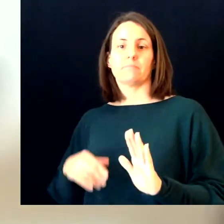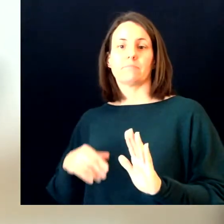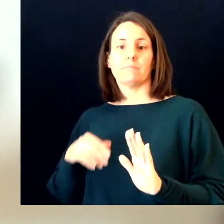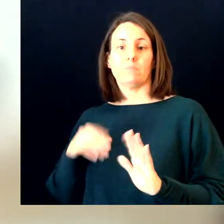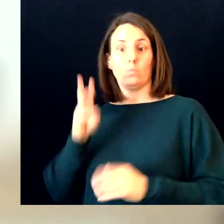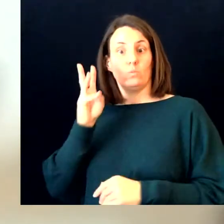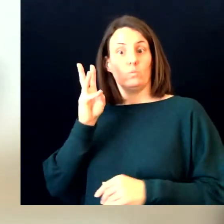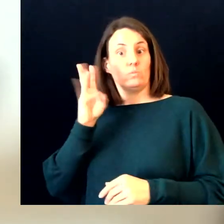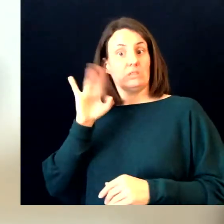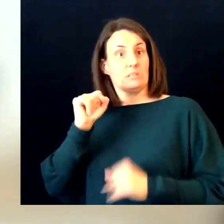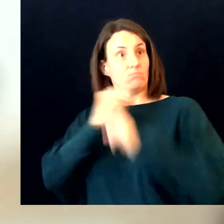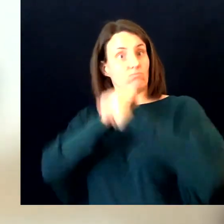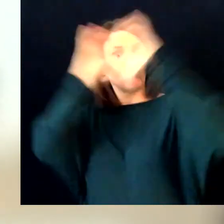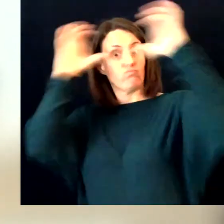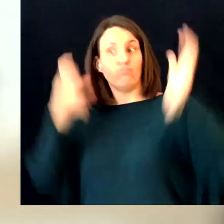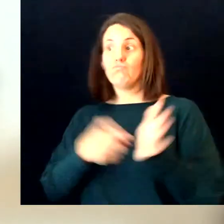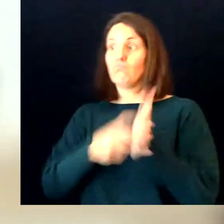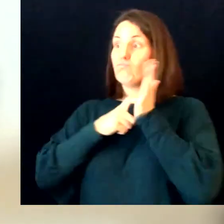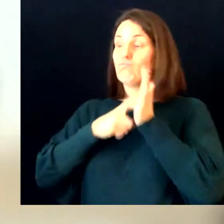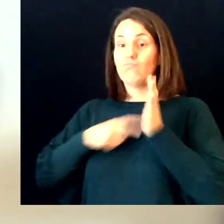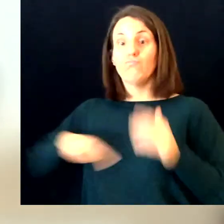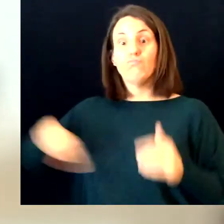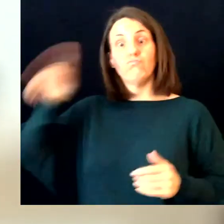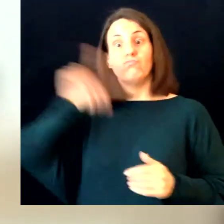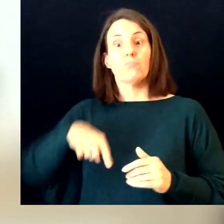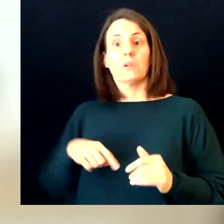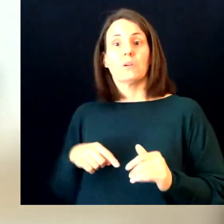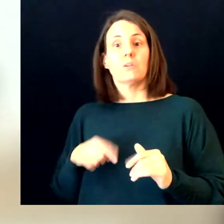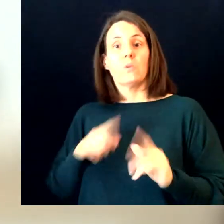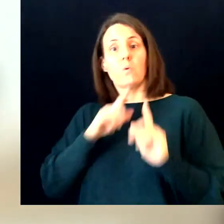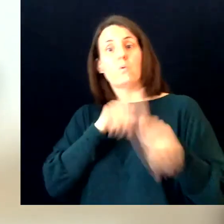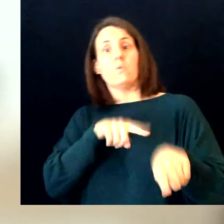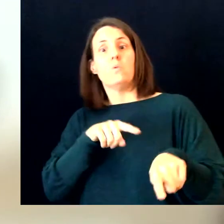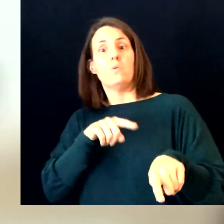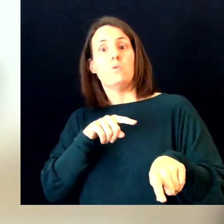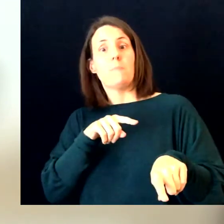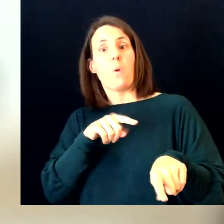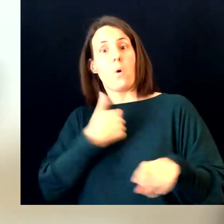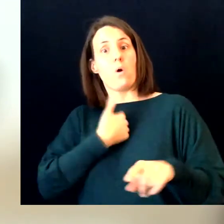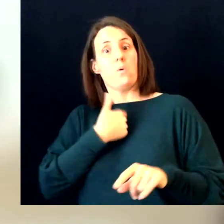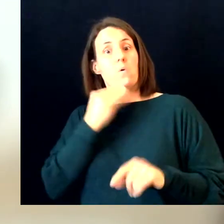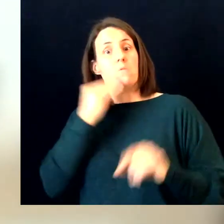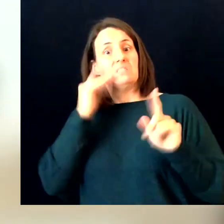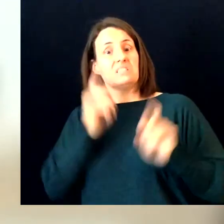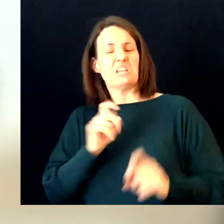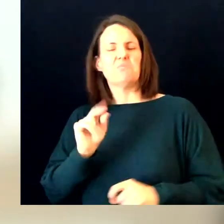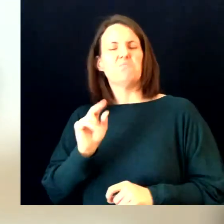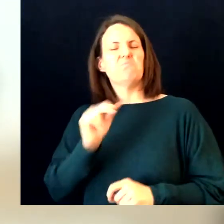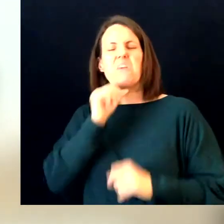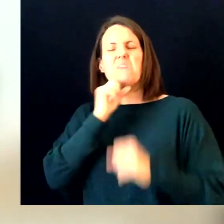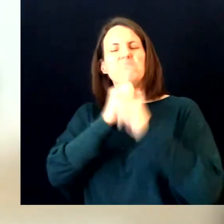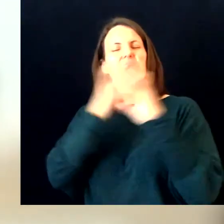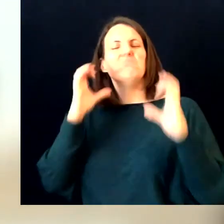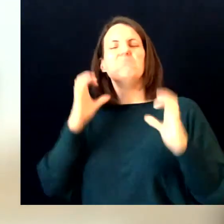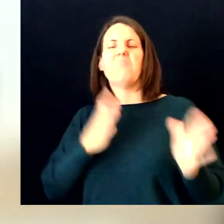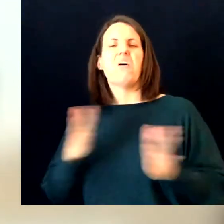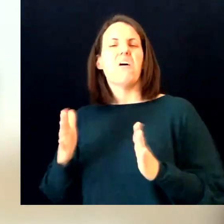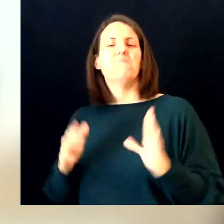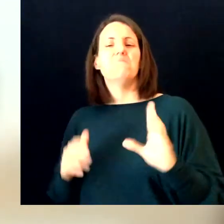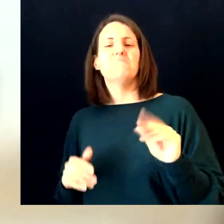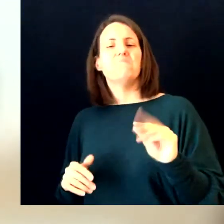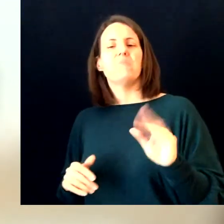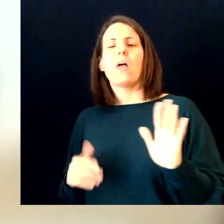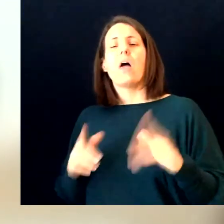report their results. Home tests are really for personal decision-making. And if someone gets a reactive